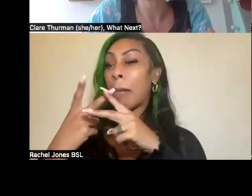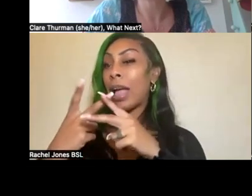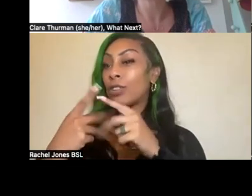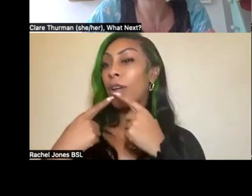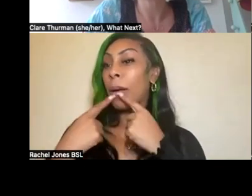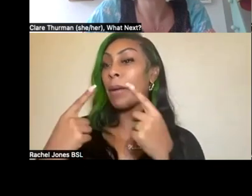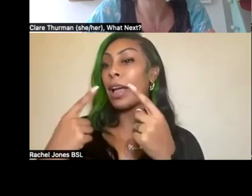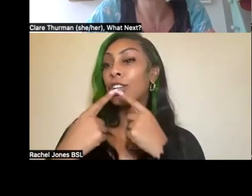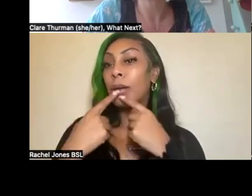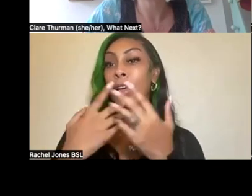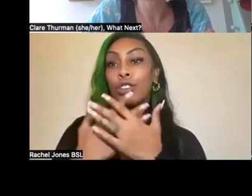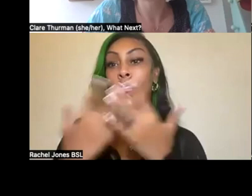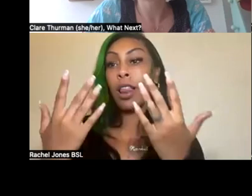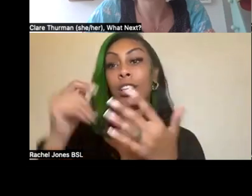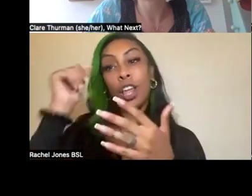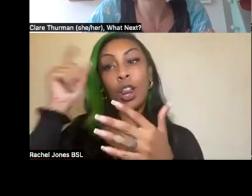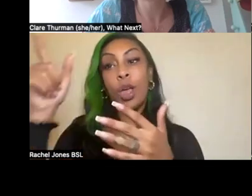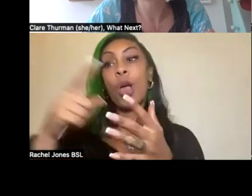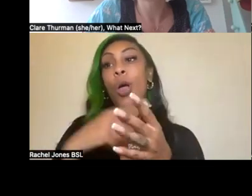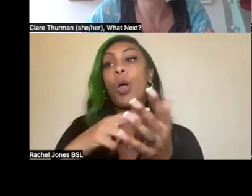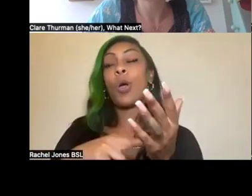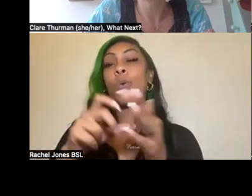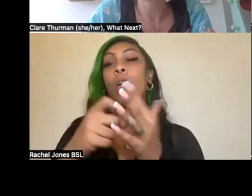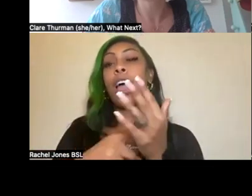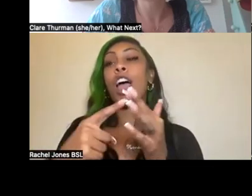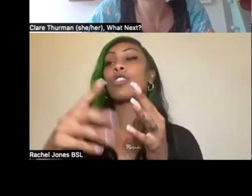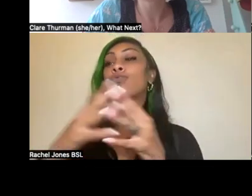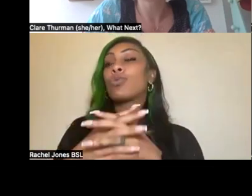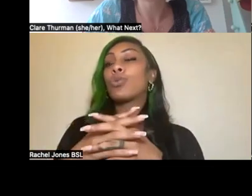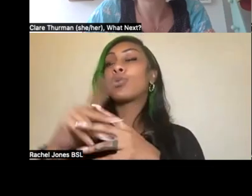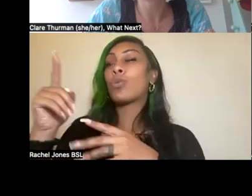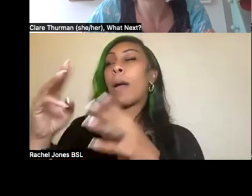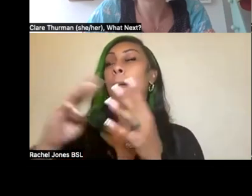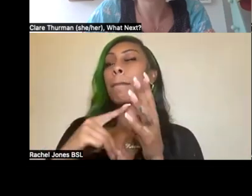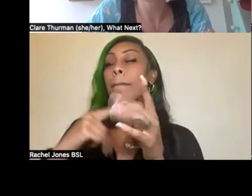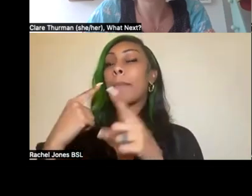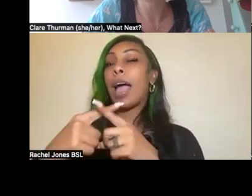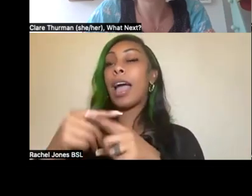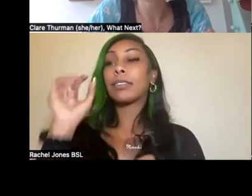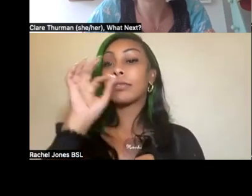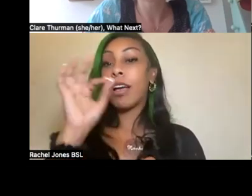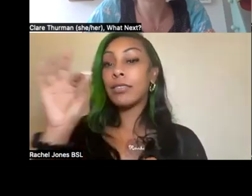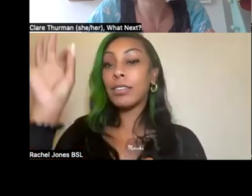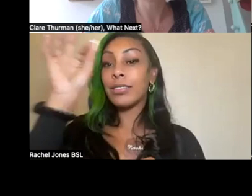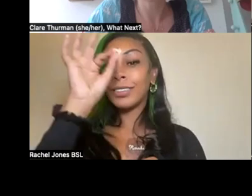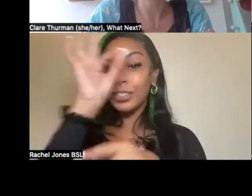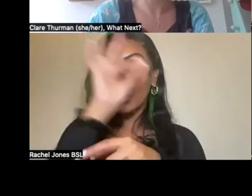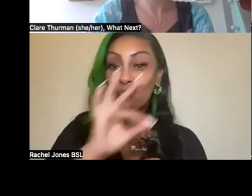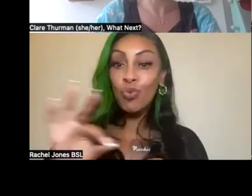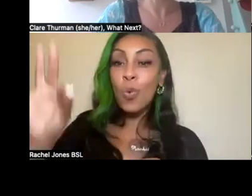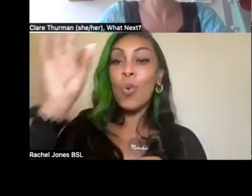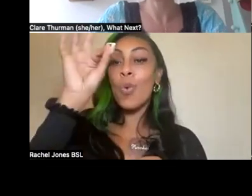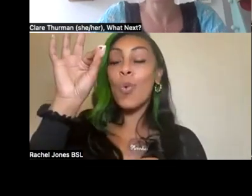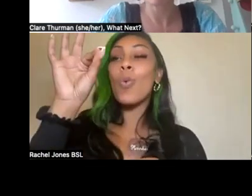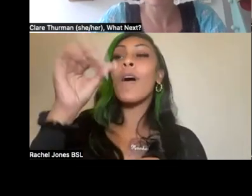know Andrew at Max is also doing the same. And it's how we can join the dots and make sure that there is that foundational support